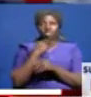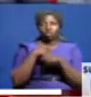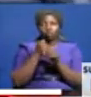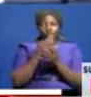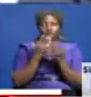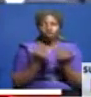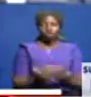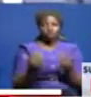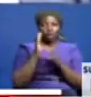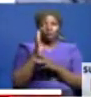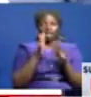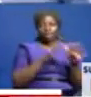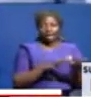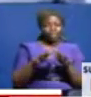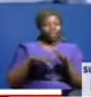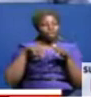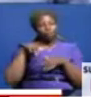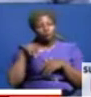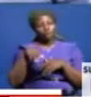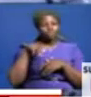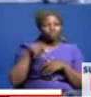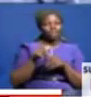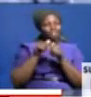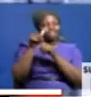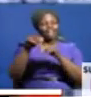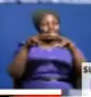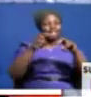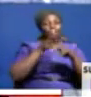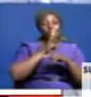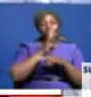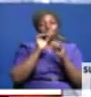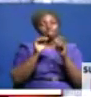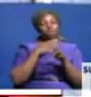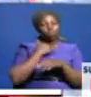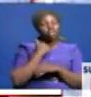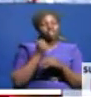long distances kutafuta maji. We want our girls to be in school, we want our boys to